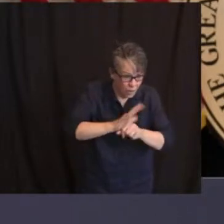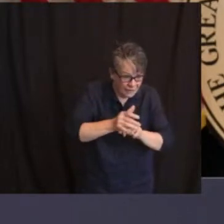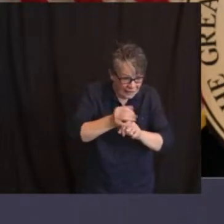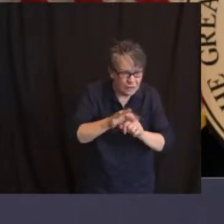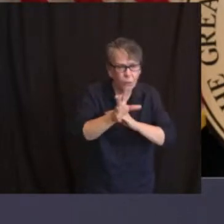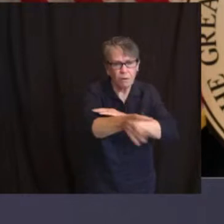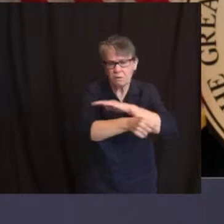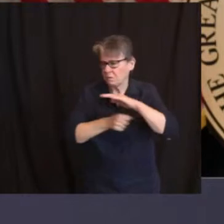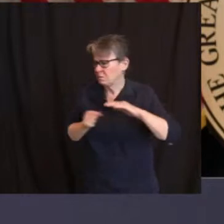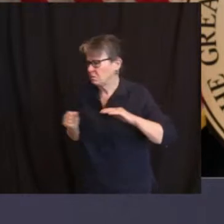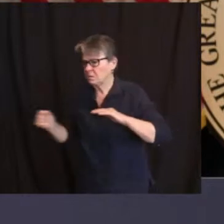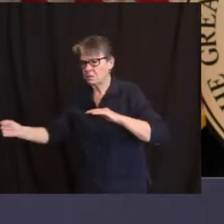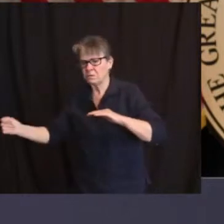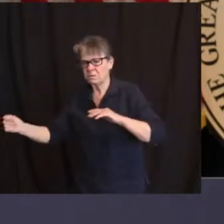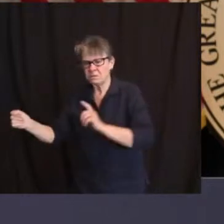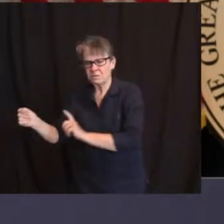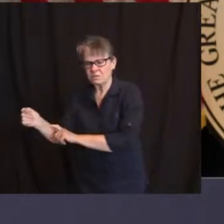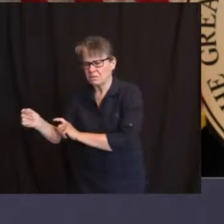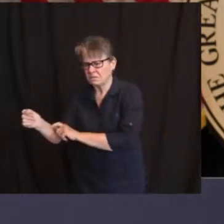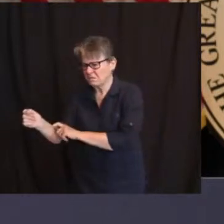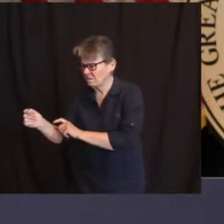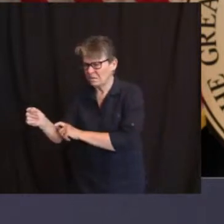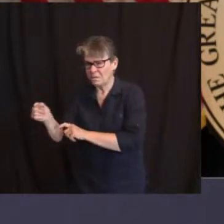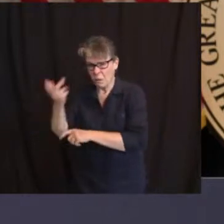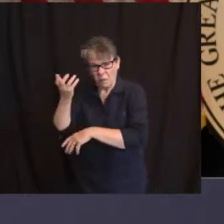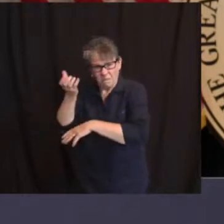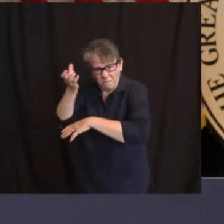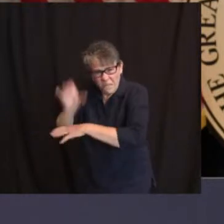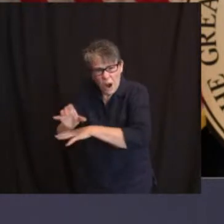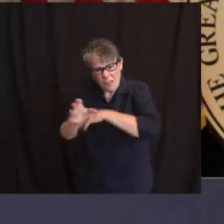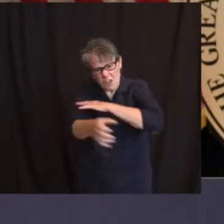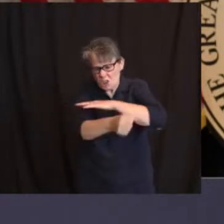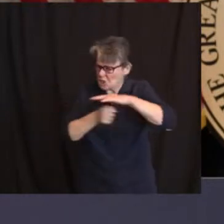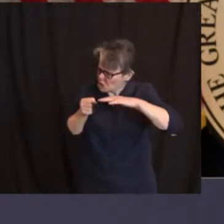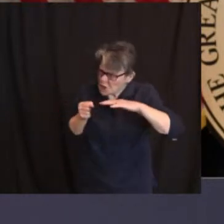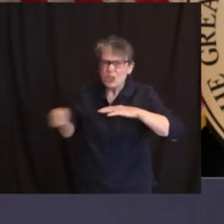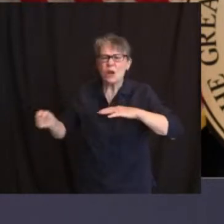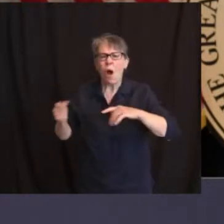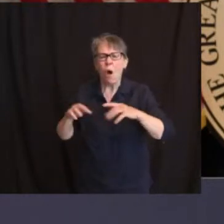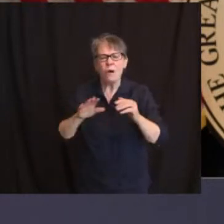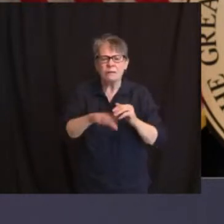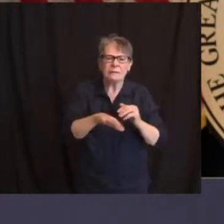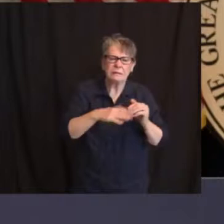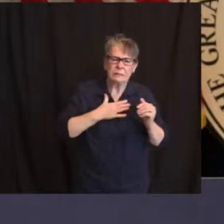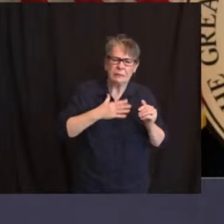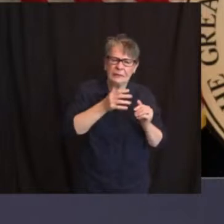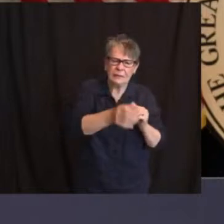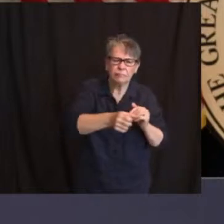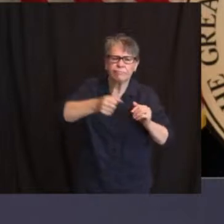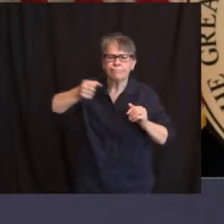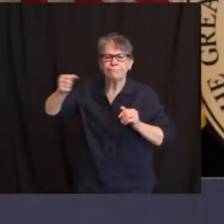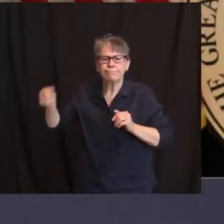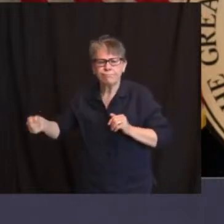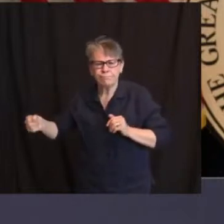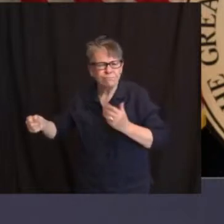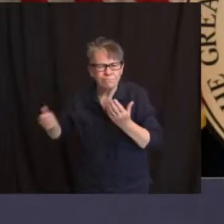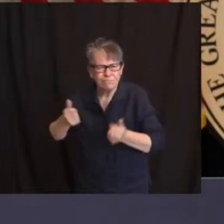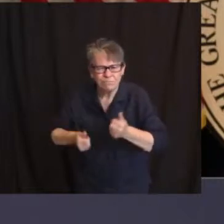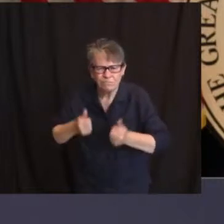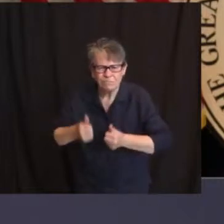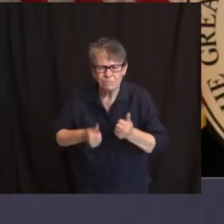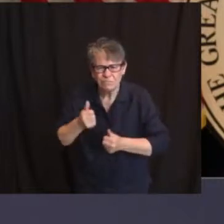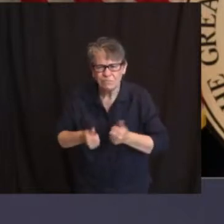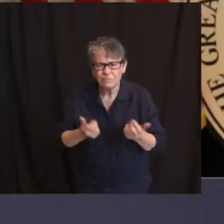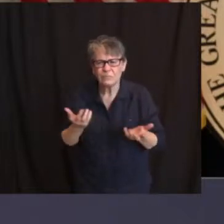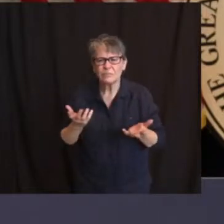And the other thing, one more thing, from the Jersey Shore people, obviously the beach is important to